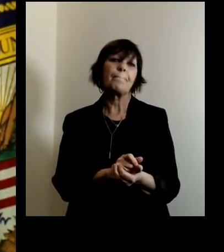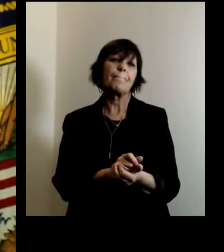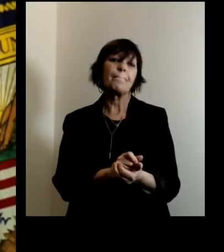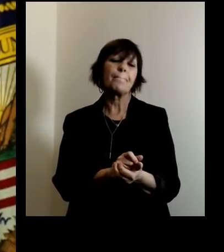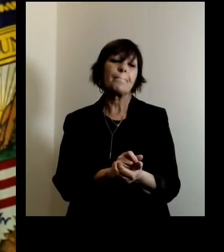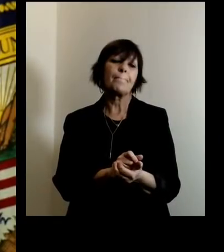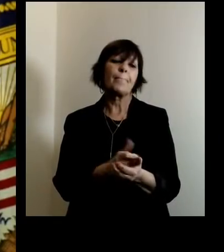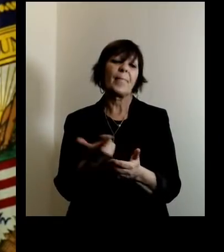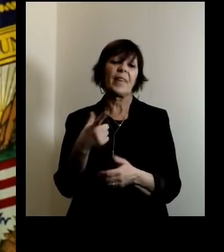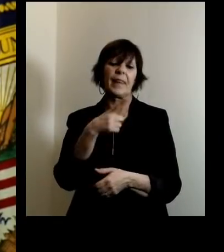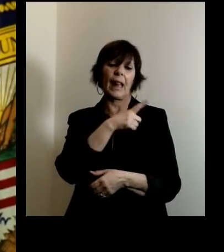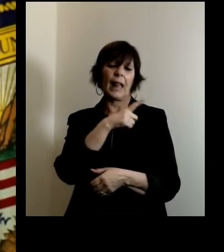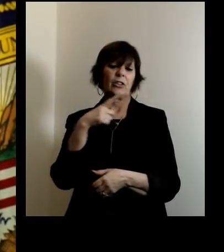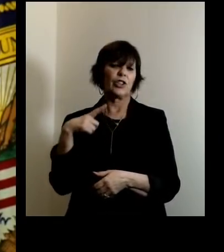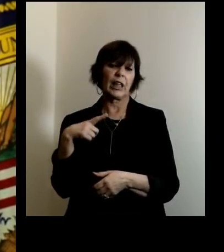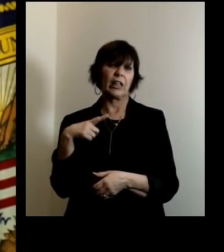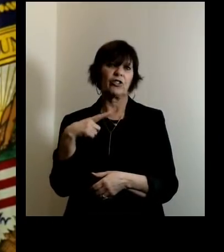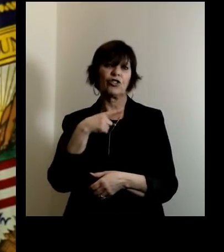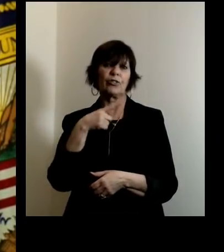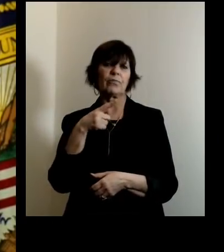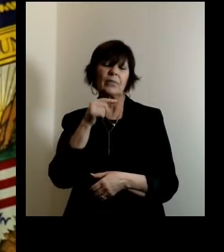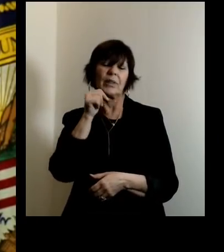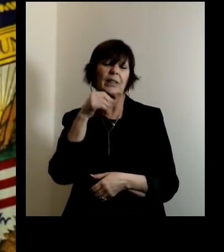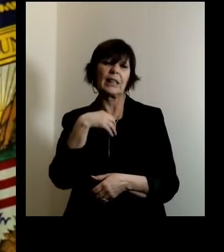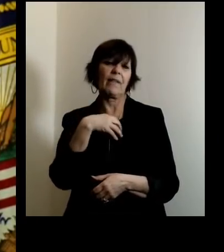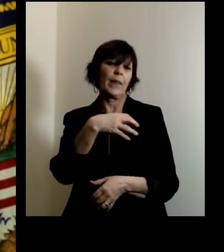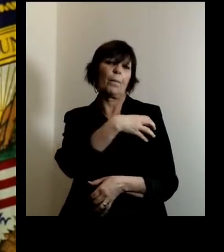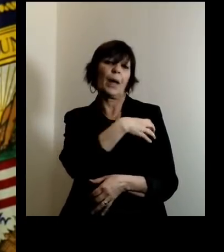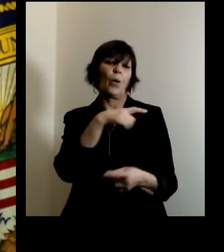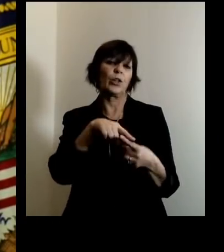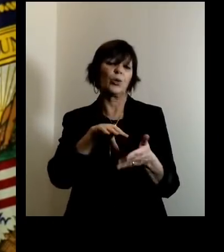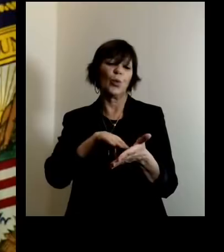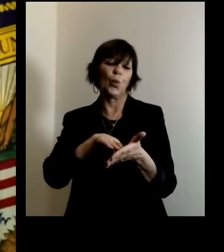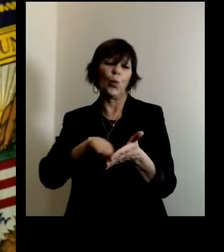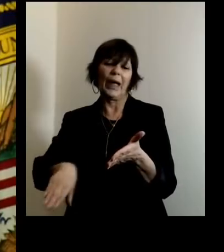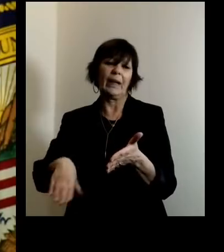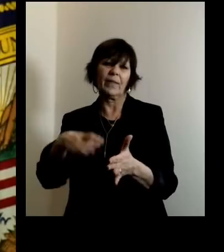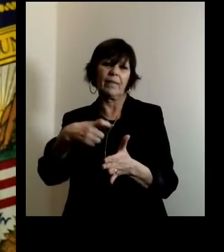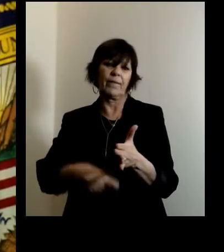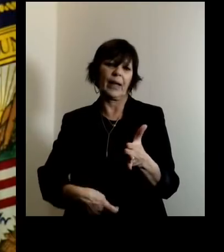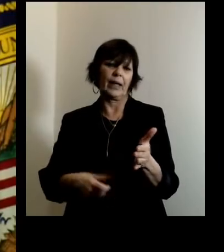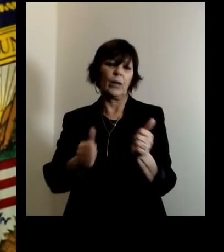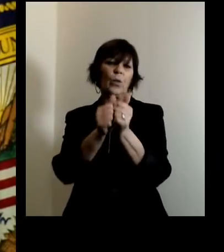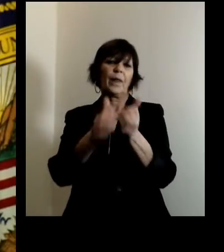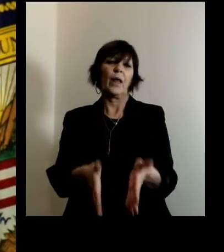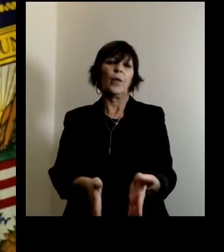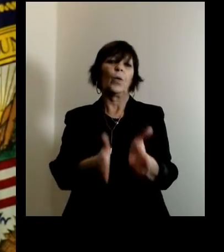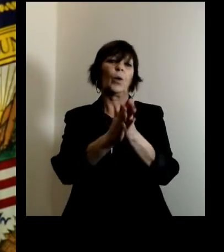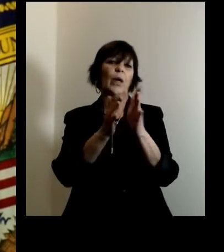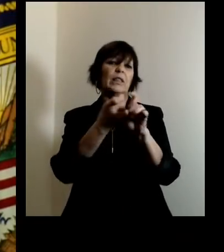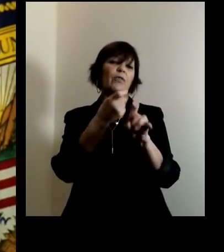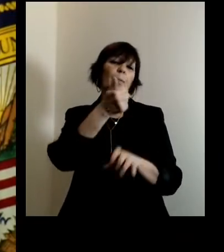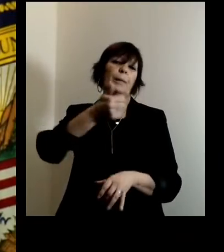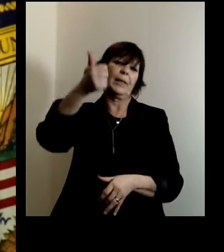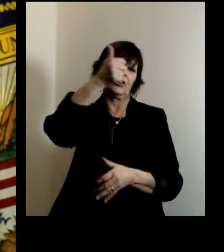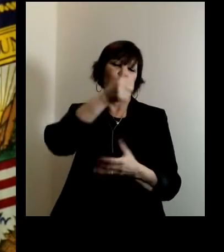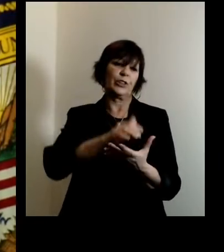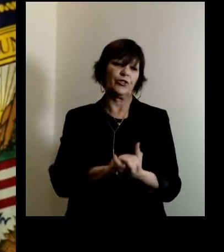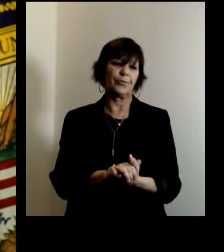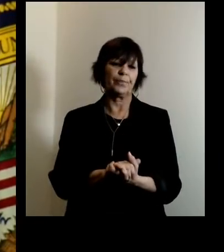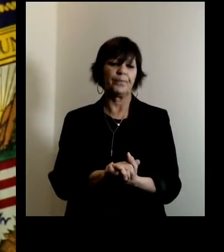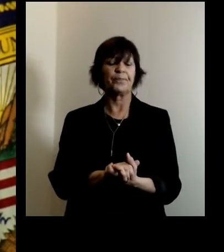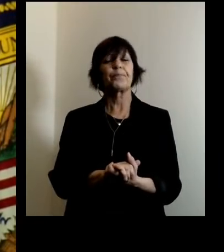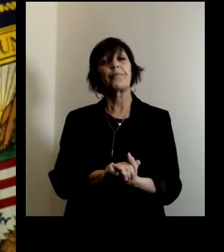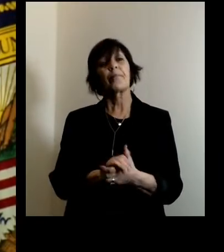The legislature, I do not believe, has the power to waive any type of fine at this point without the request coming from the administration. And